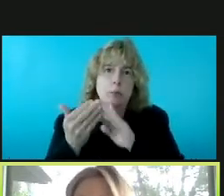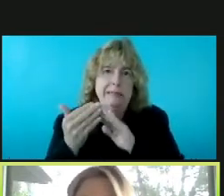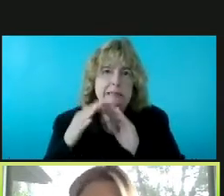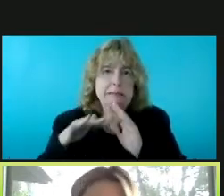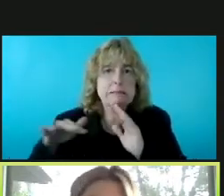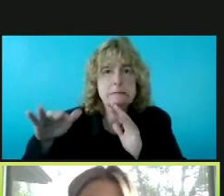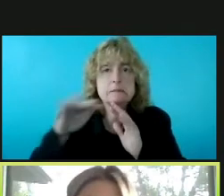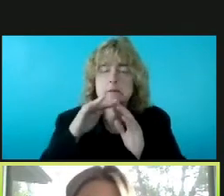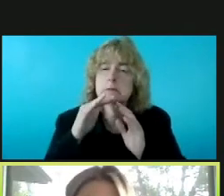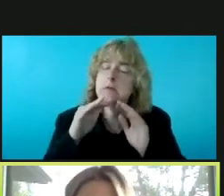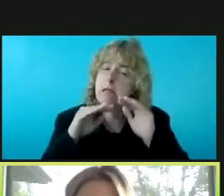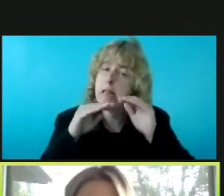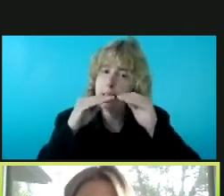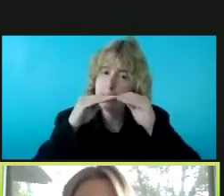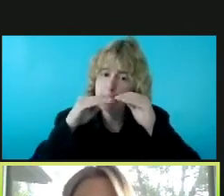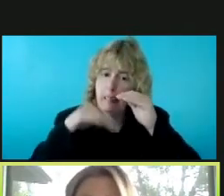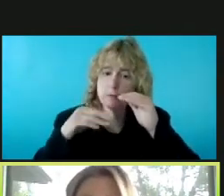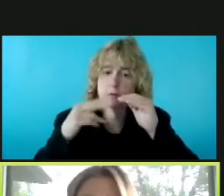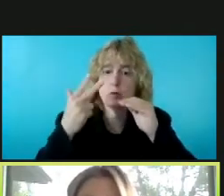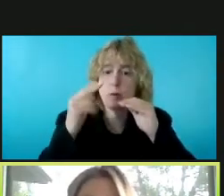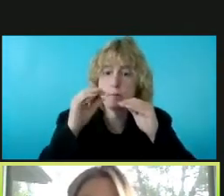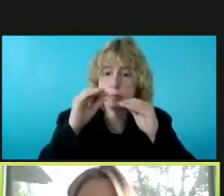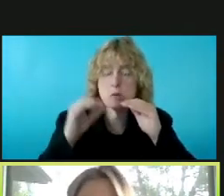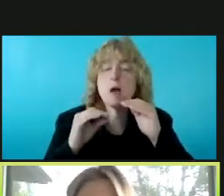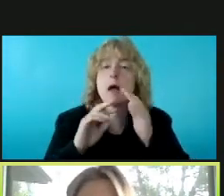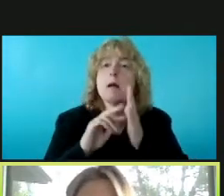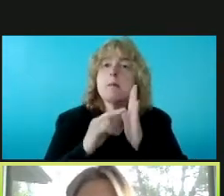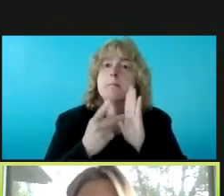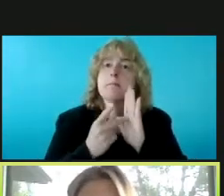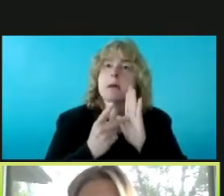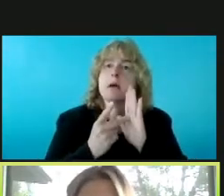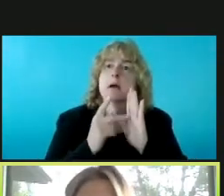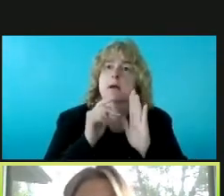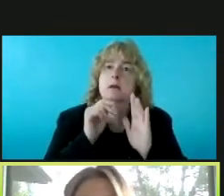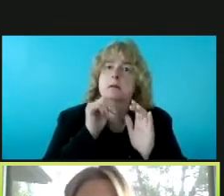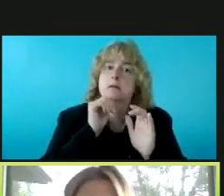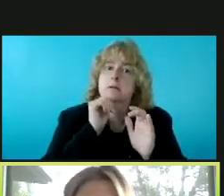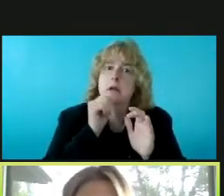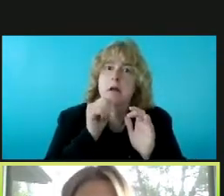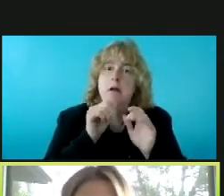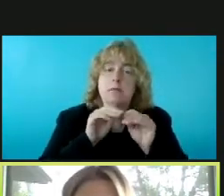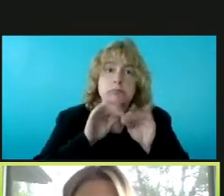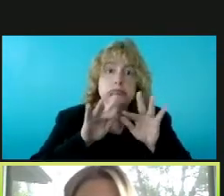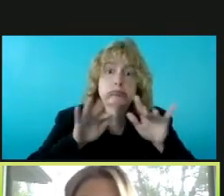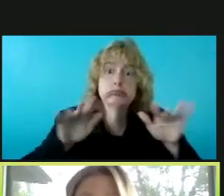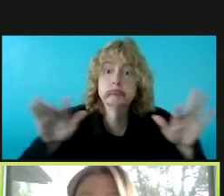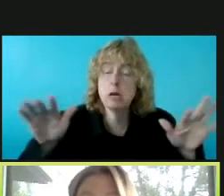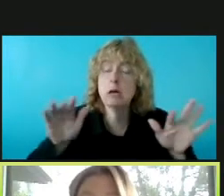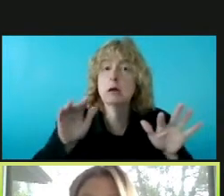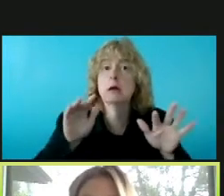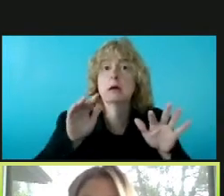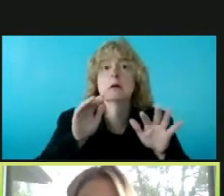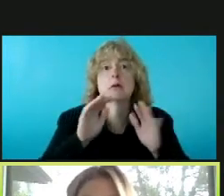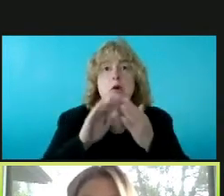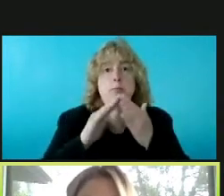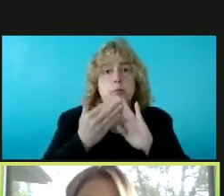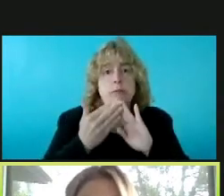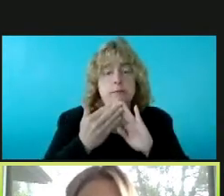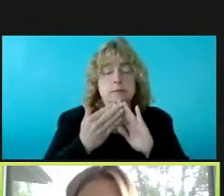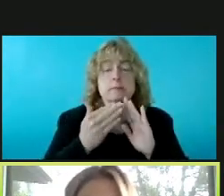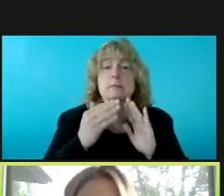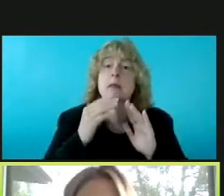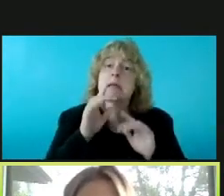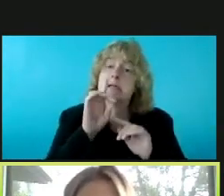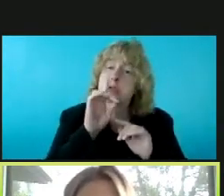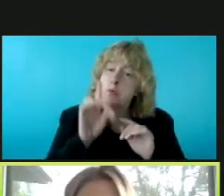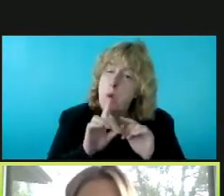call potential for community spread. If you look at the city of Detroit in comparison to Michigan overall, our numbers are a little bit